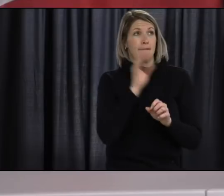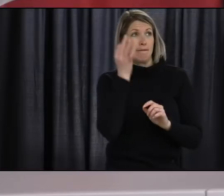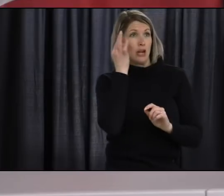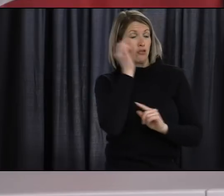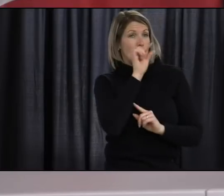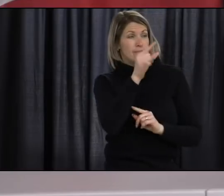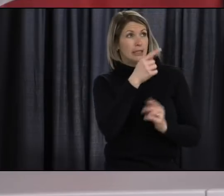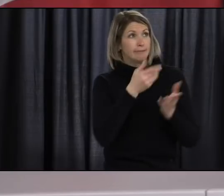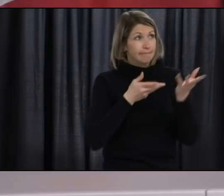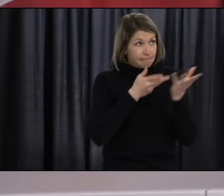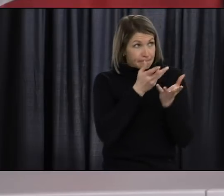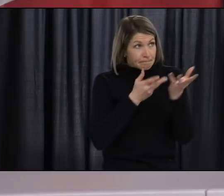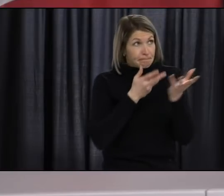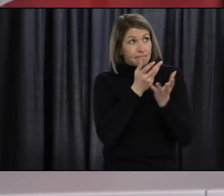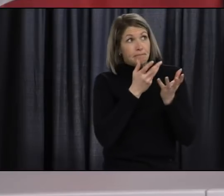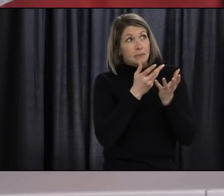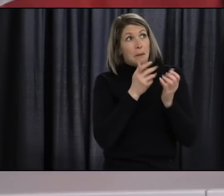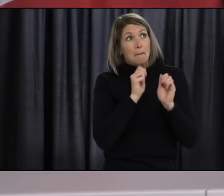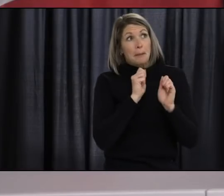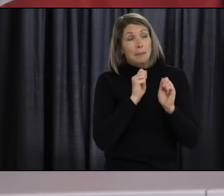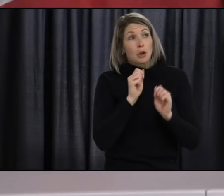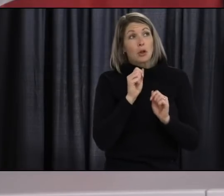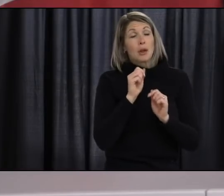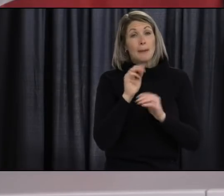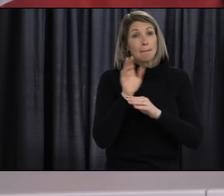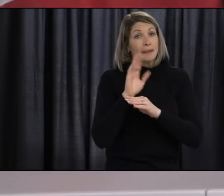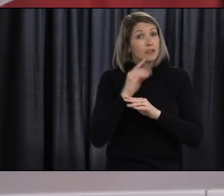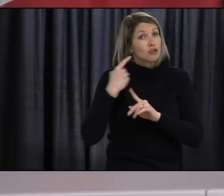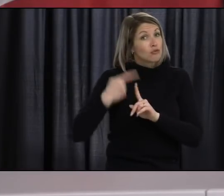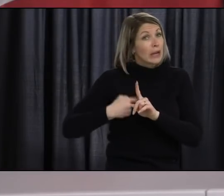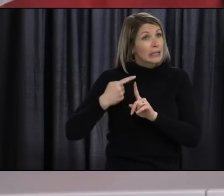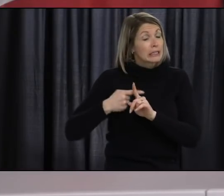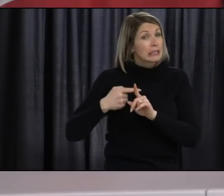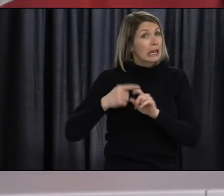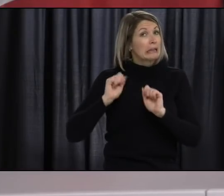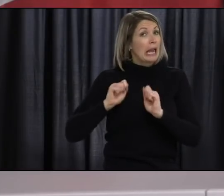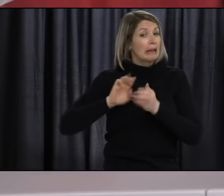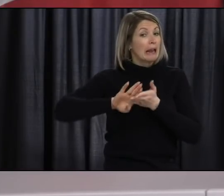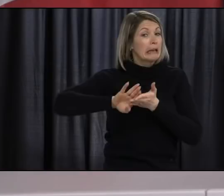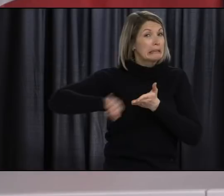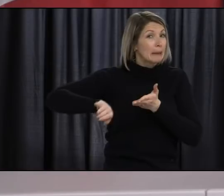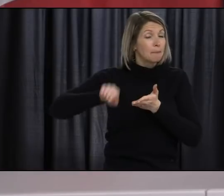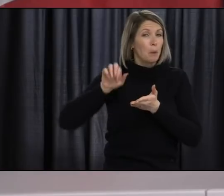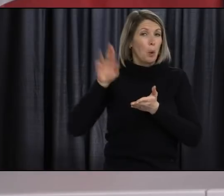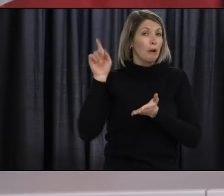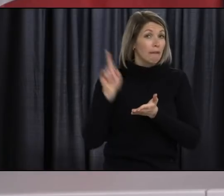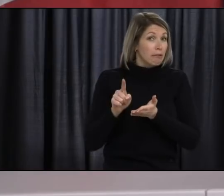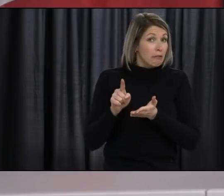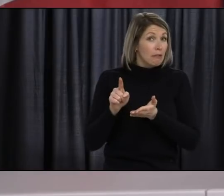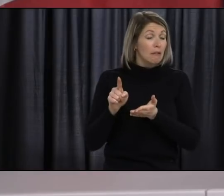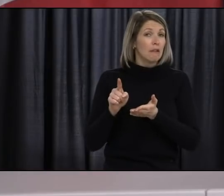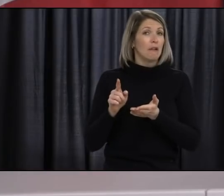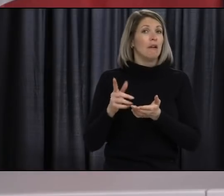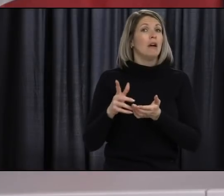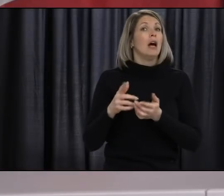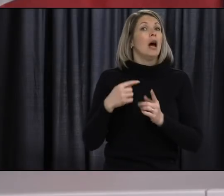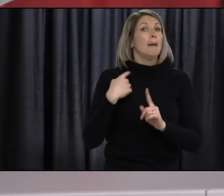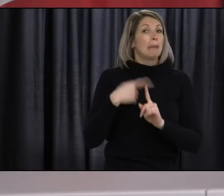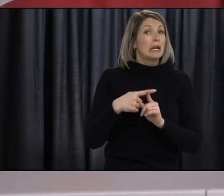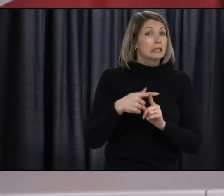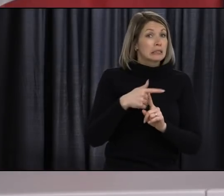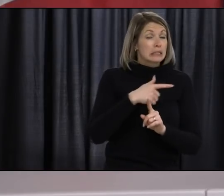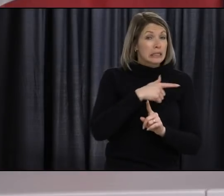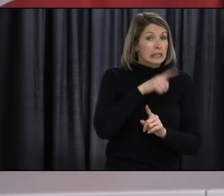about some relief for commercial rent holders, and as you work in conjunction with the tenants, the landlords, and with the